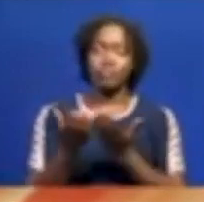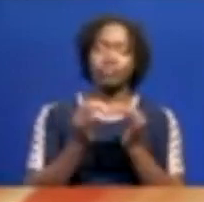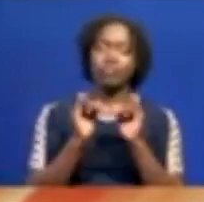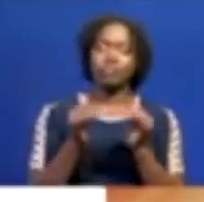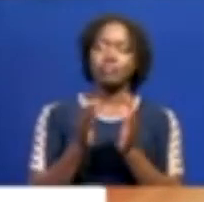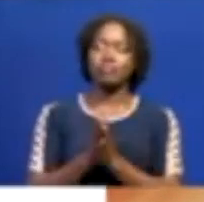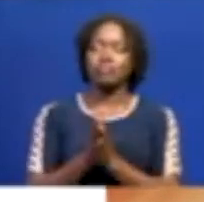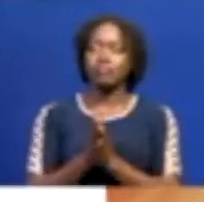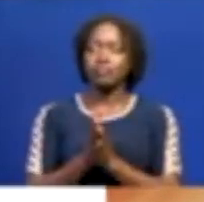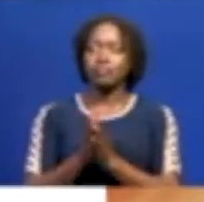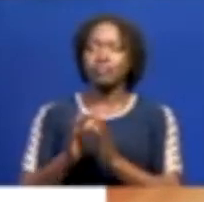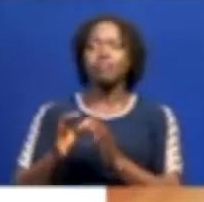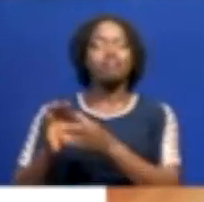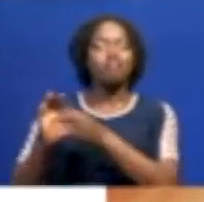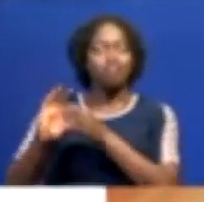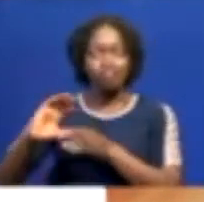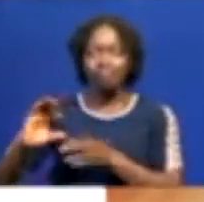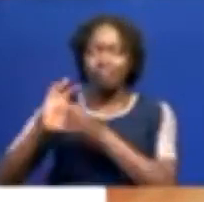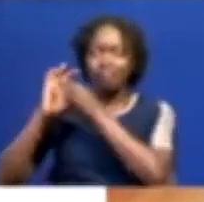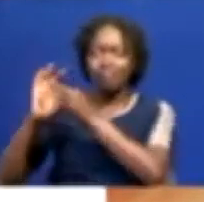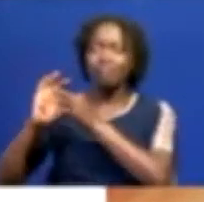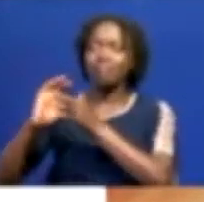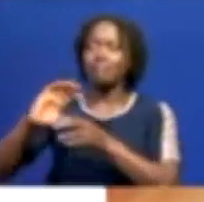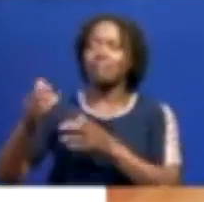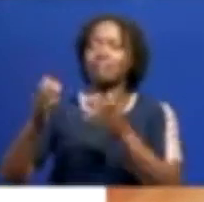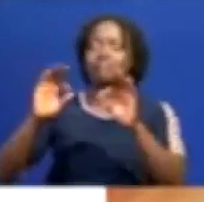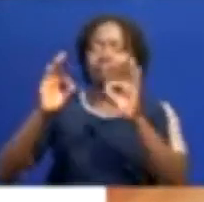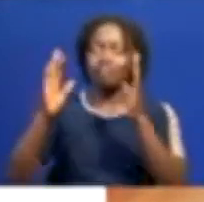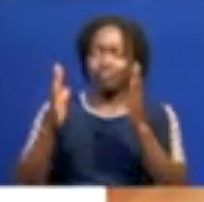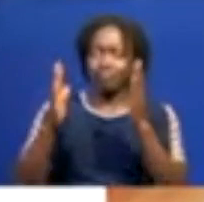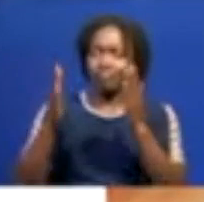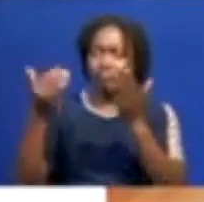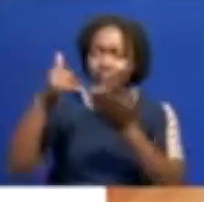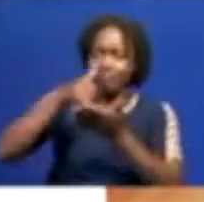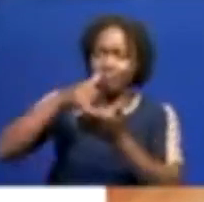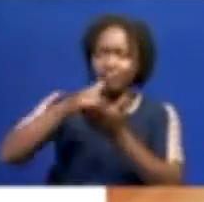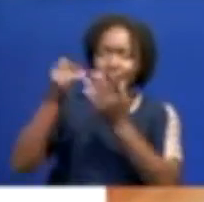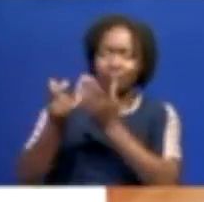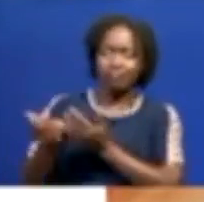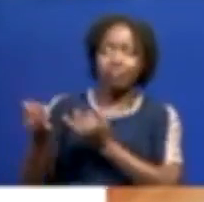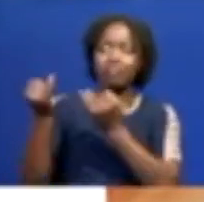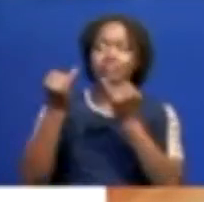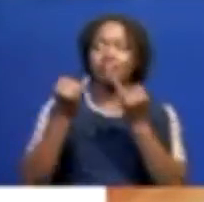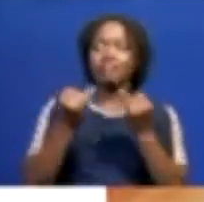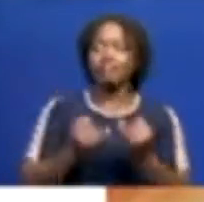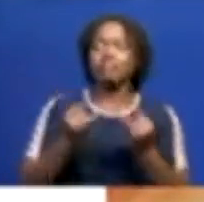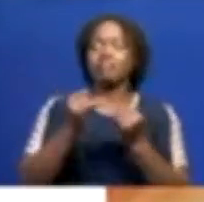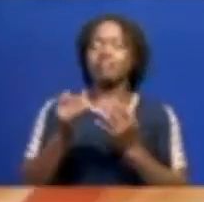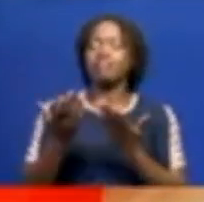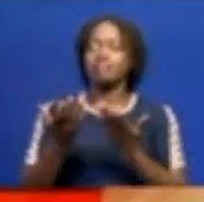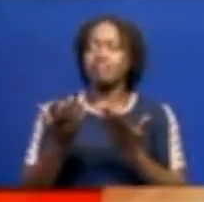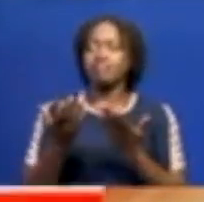cultural county festivals are set to be incorporated into the country's tourism calendar to increase arrivals. Tourism Cabinet Secretary Peninah